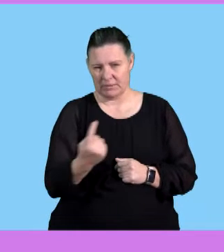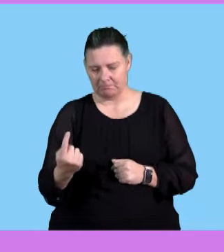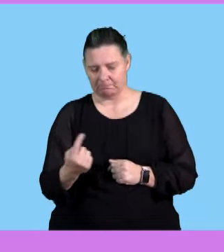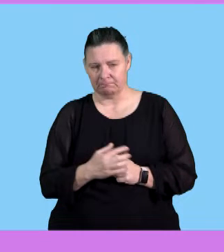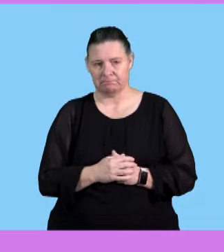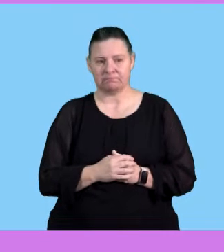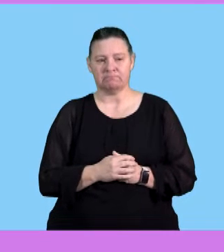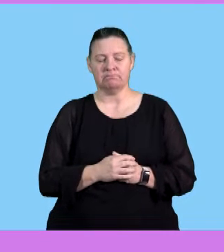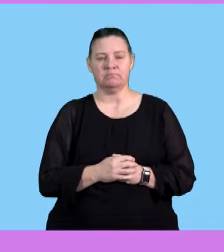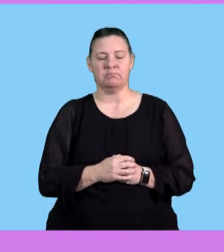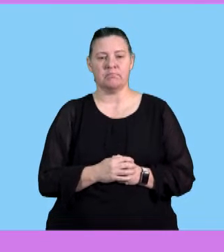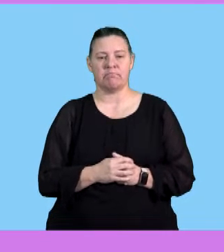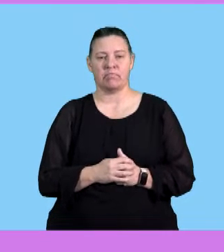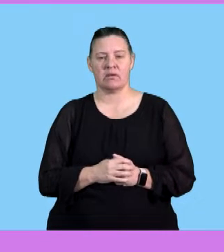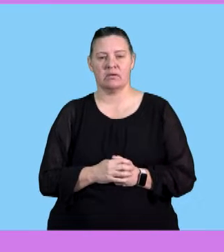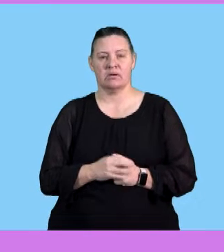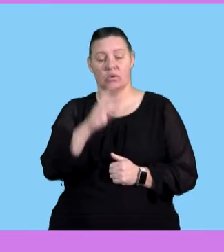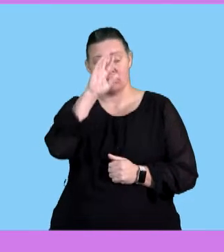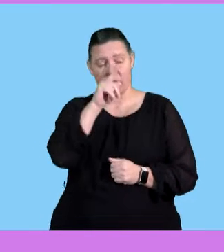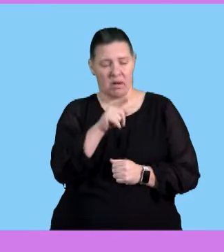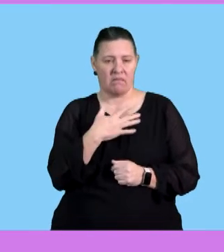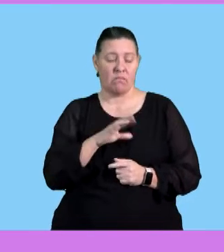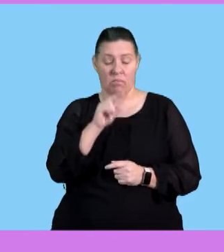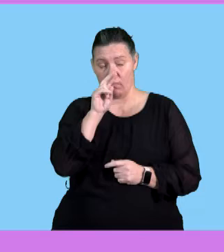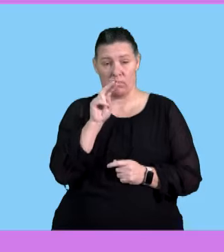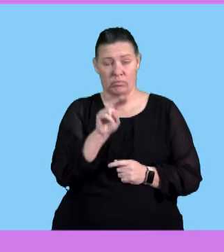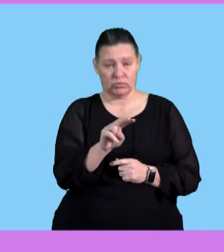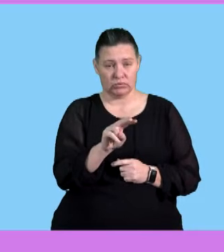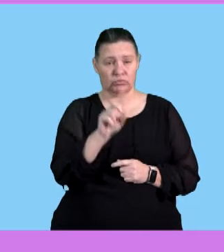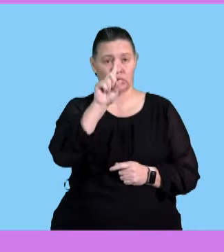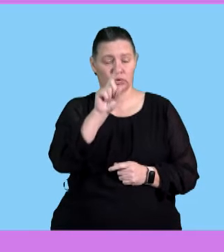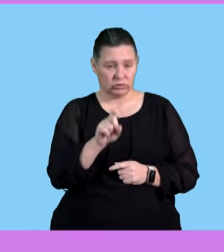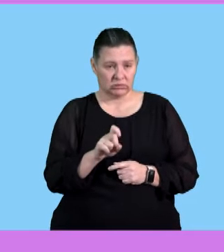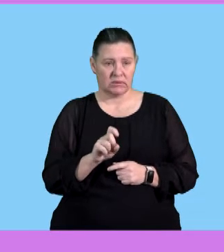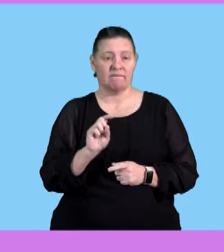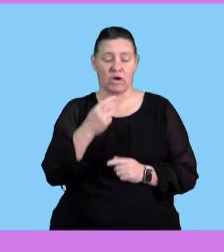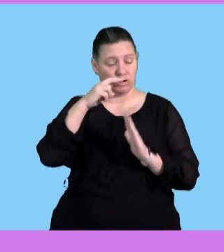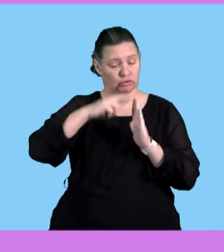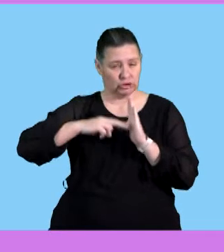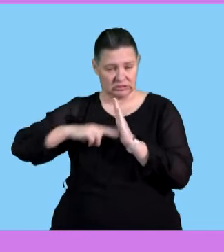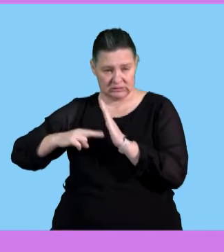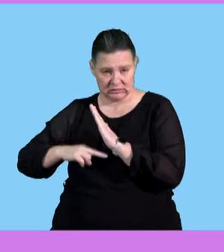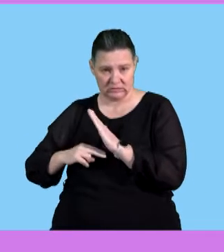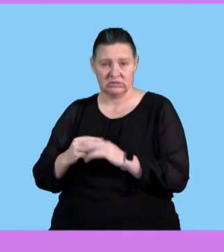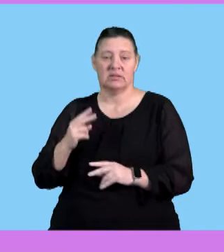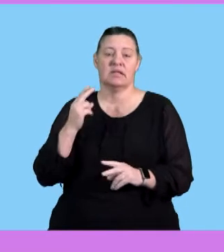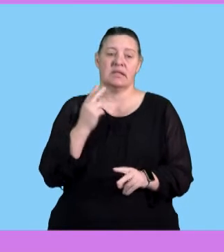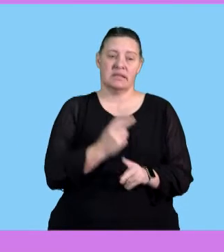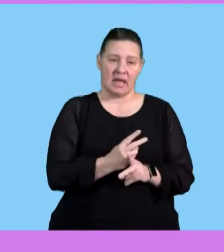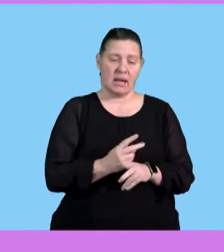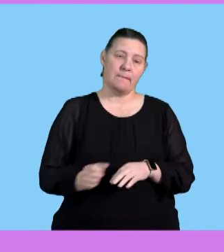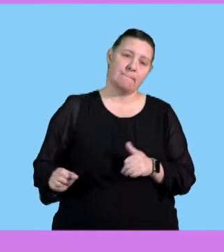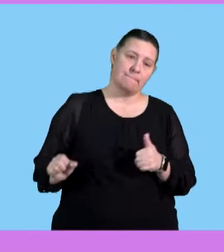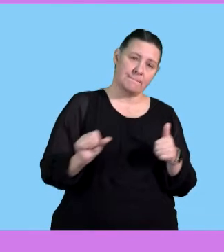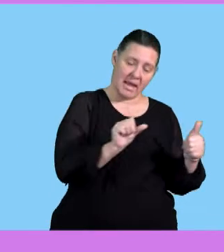1,050 Rand each. So let's quickly look at this. Remember, when we look at questions, you first read it, then